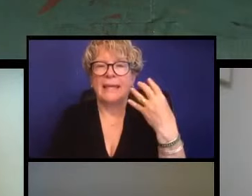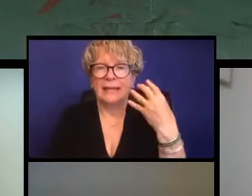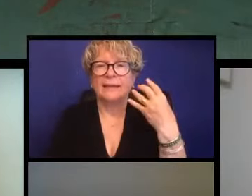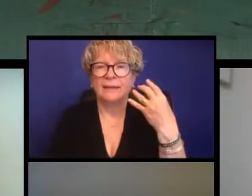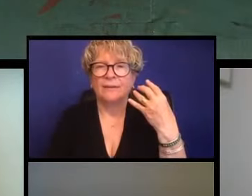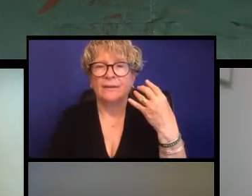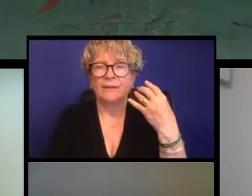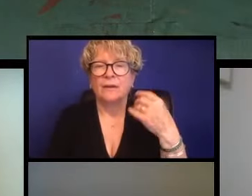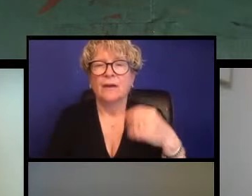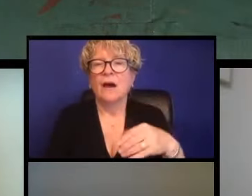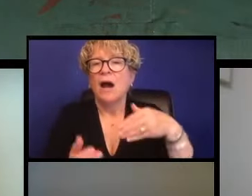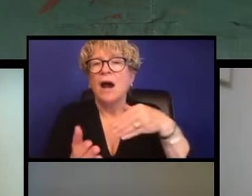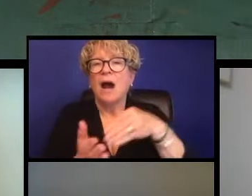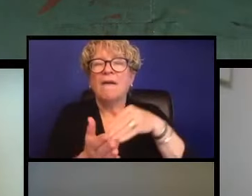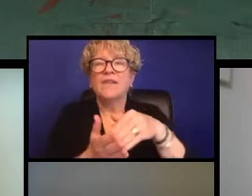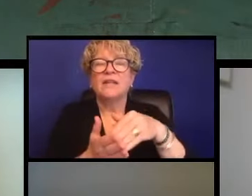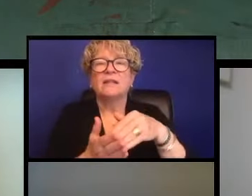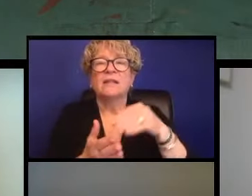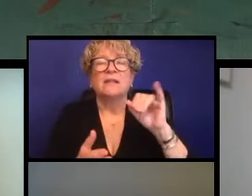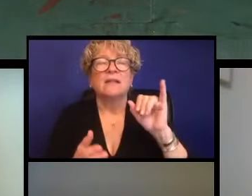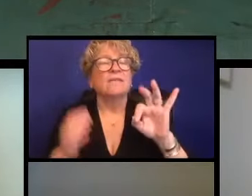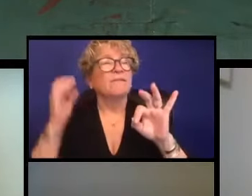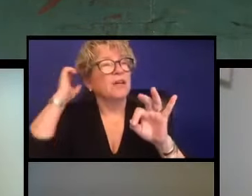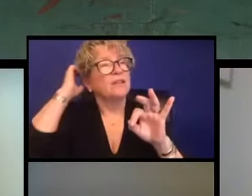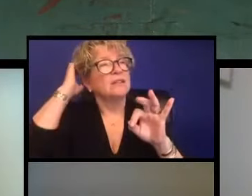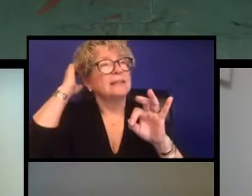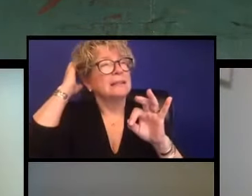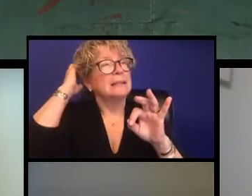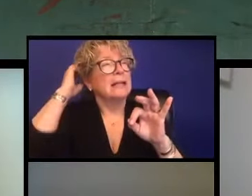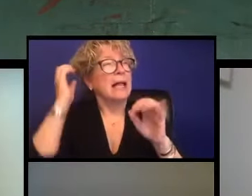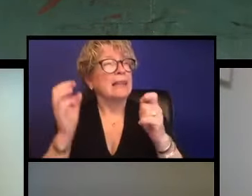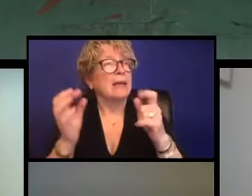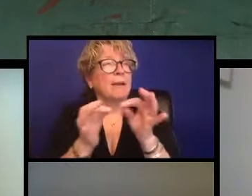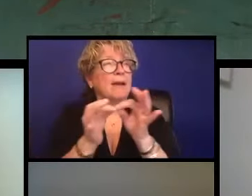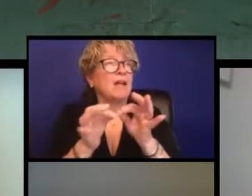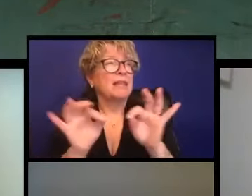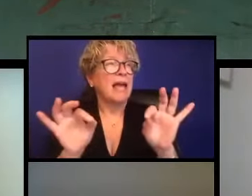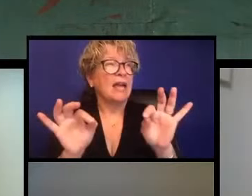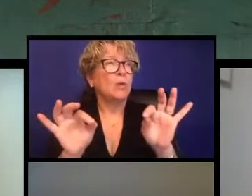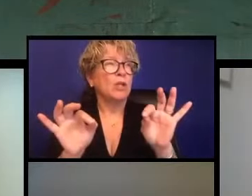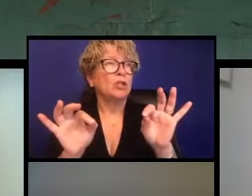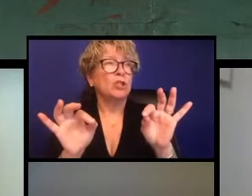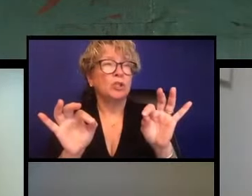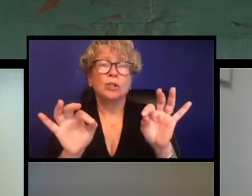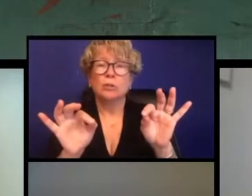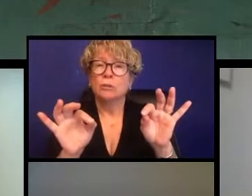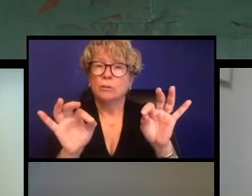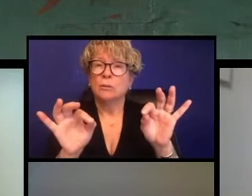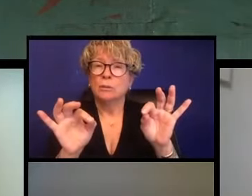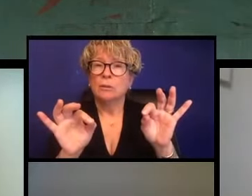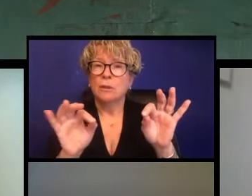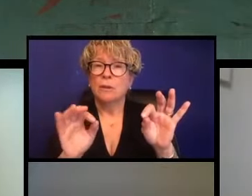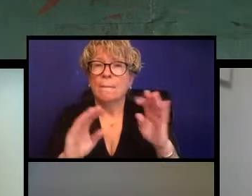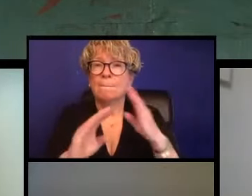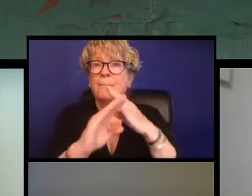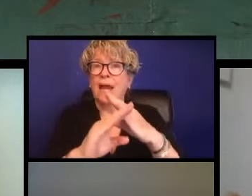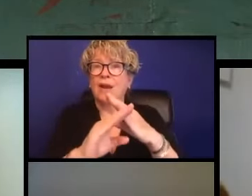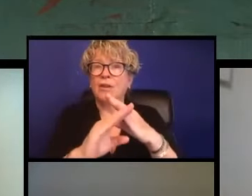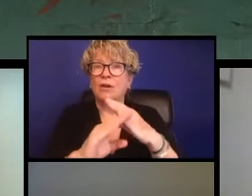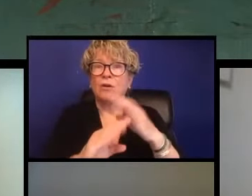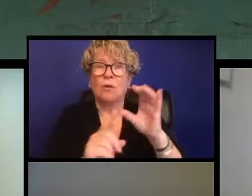writers, especially if there might be a bit of a language barrier or a cultural barrier, make sure that you